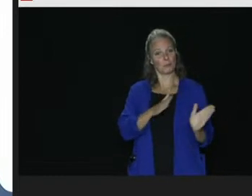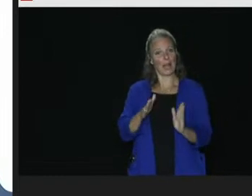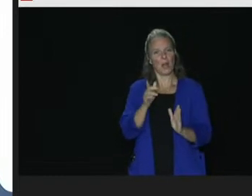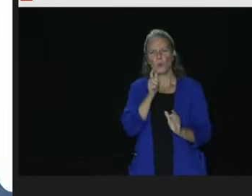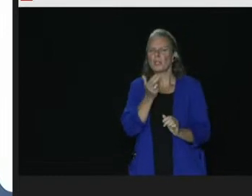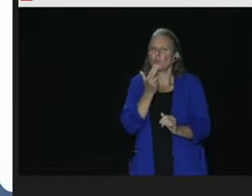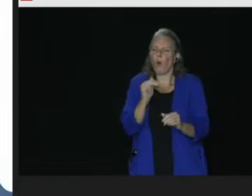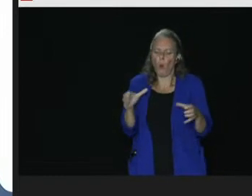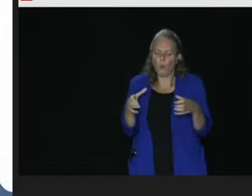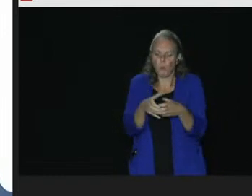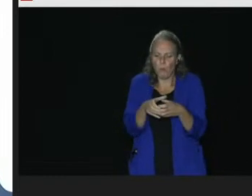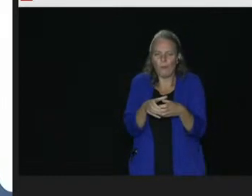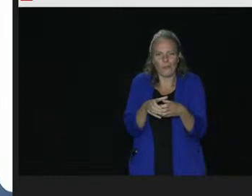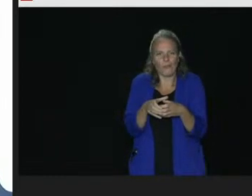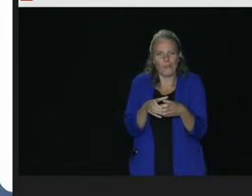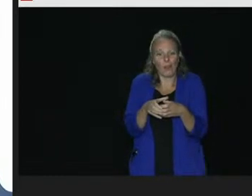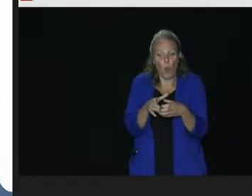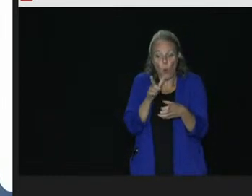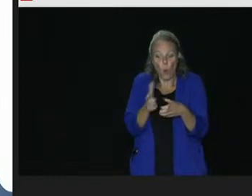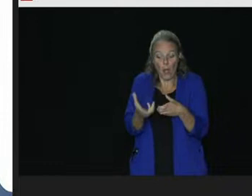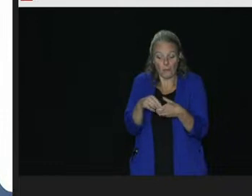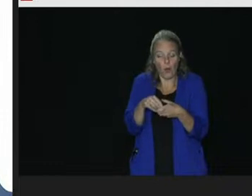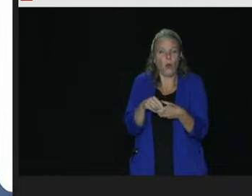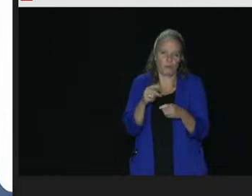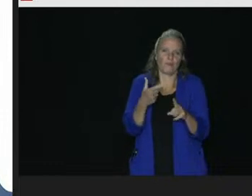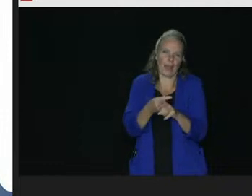gatherings, all of us fully vaccinated. Thanks.